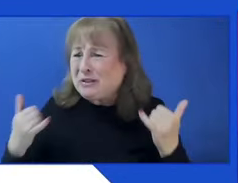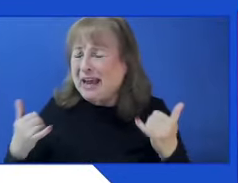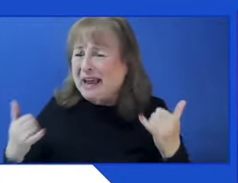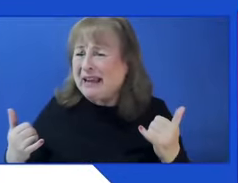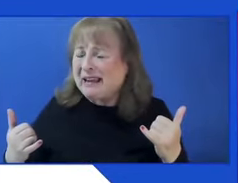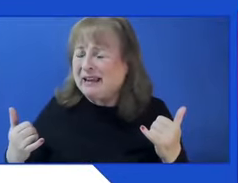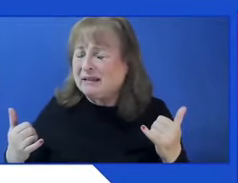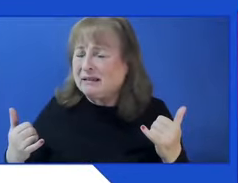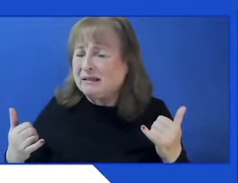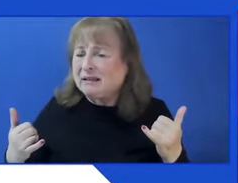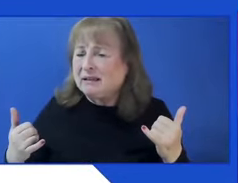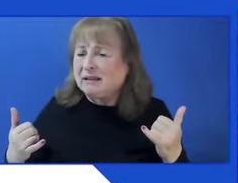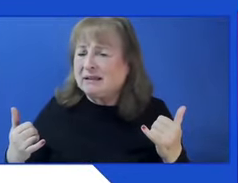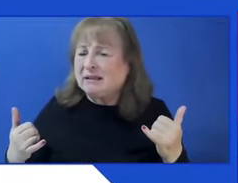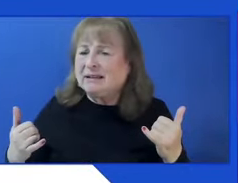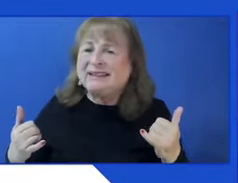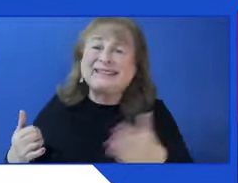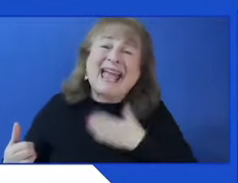the